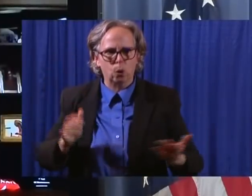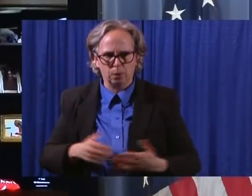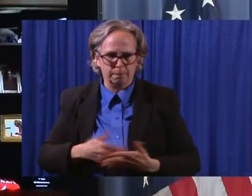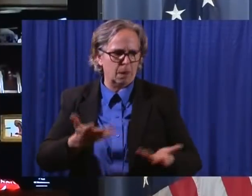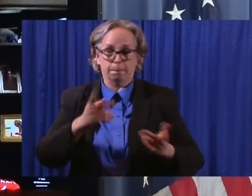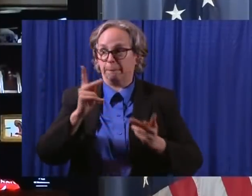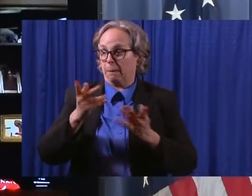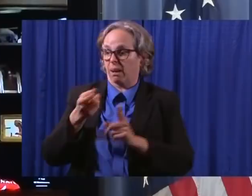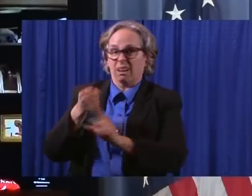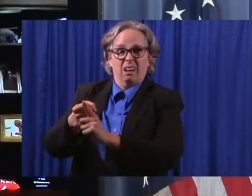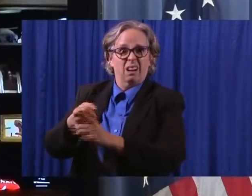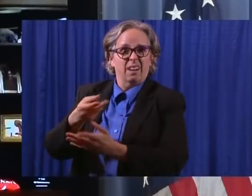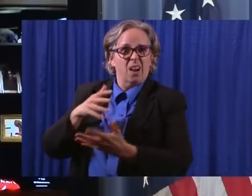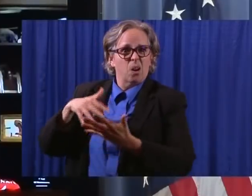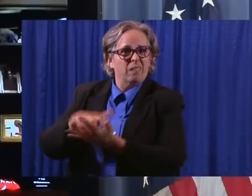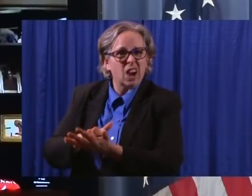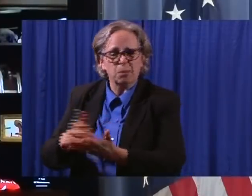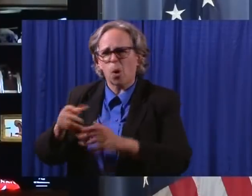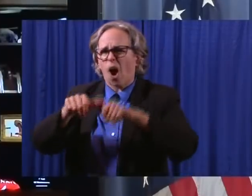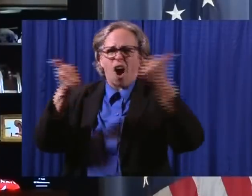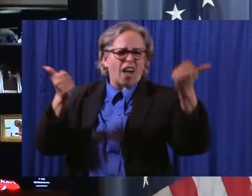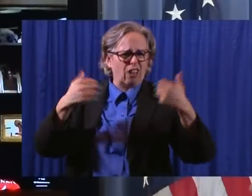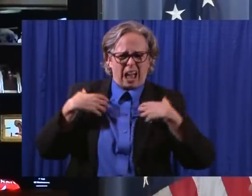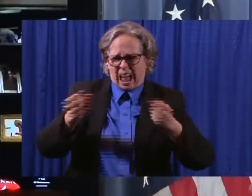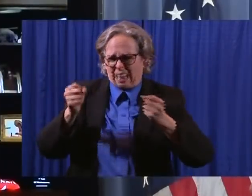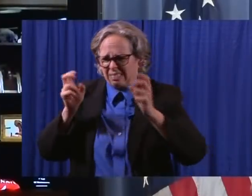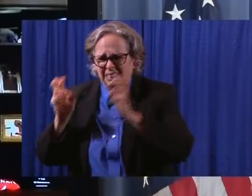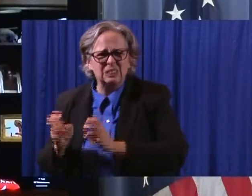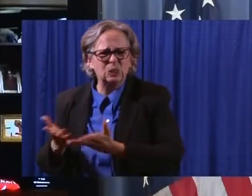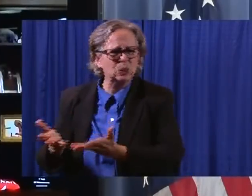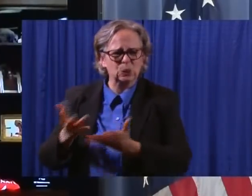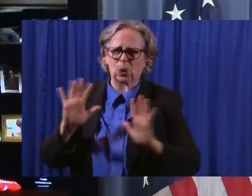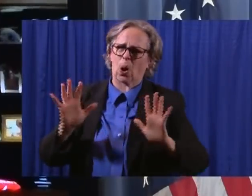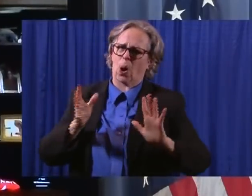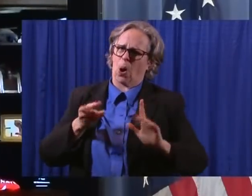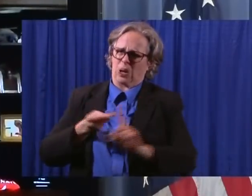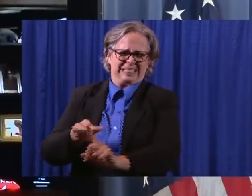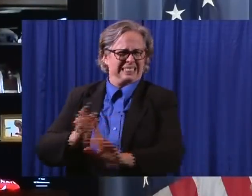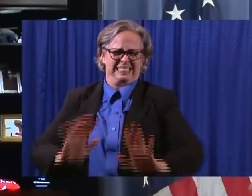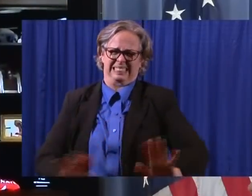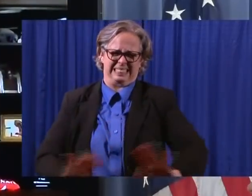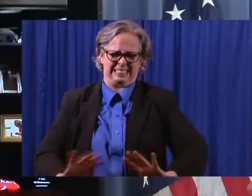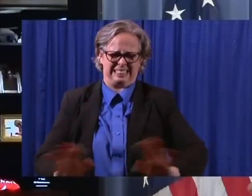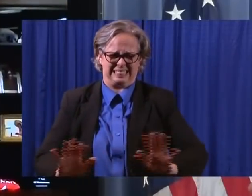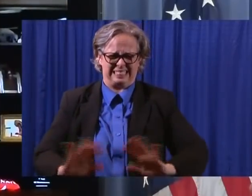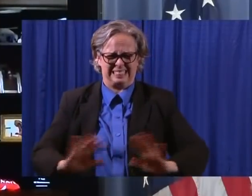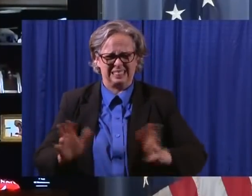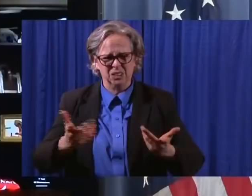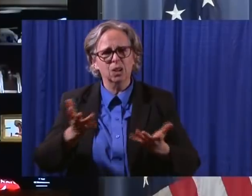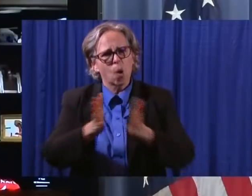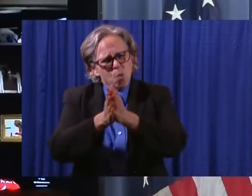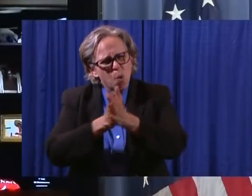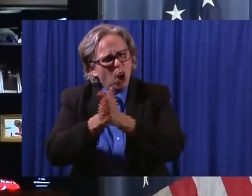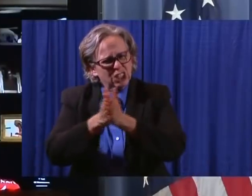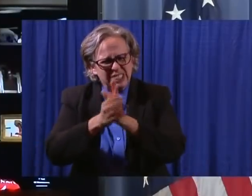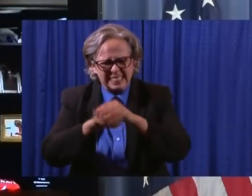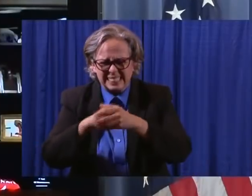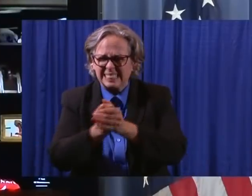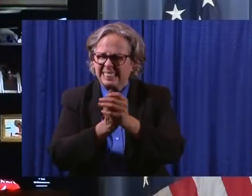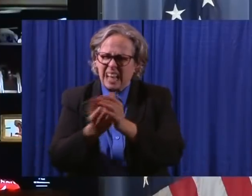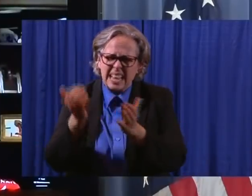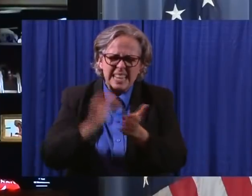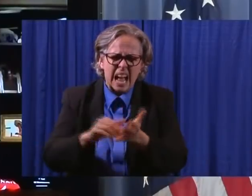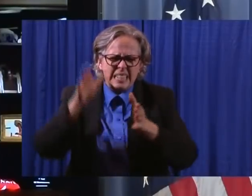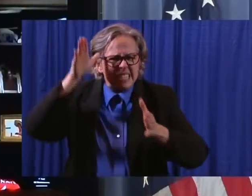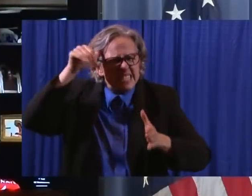it. It's also important that we continue to be very vigilant about washing our hands, sanitizing